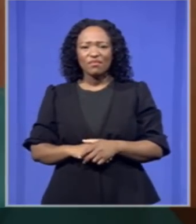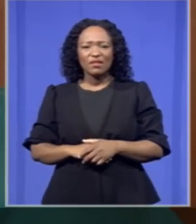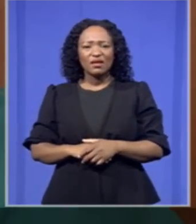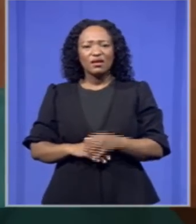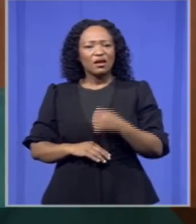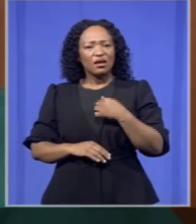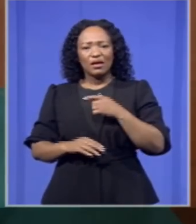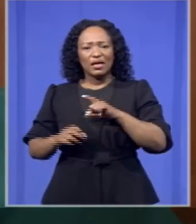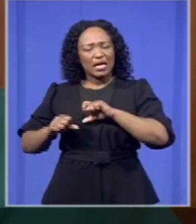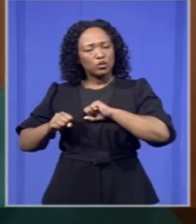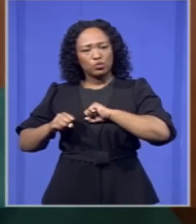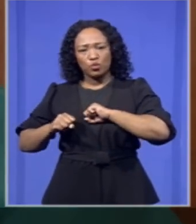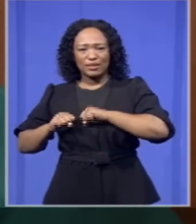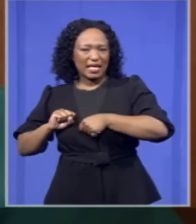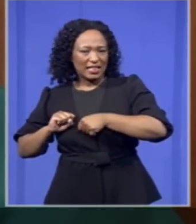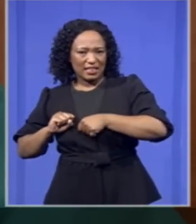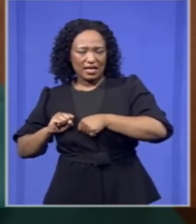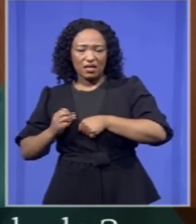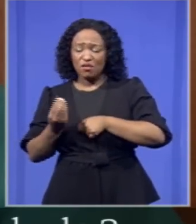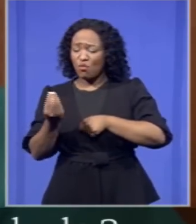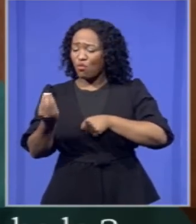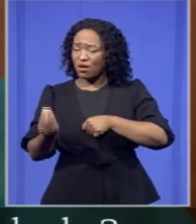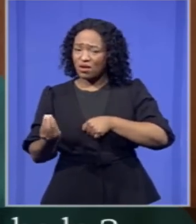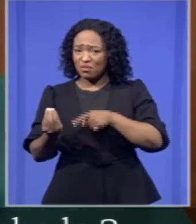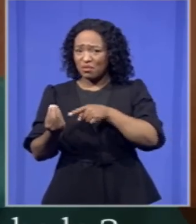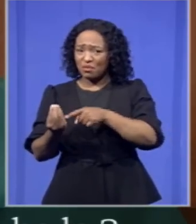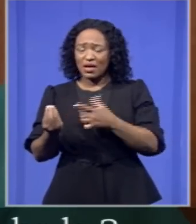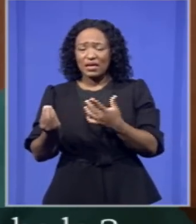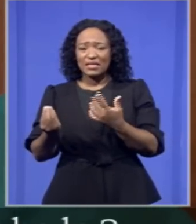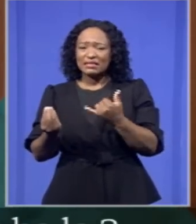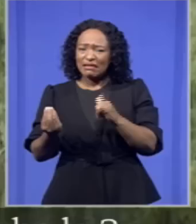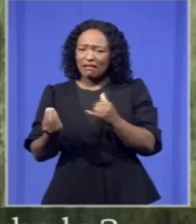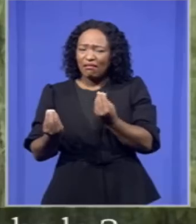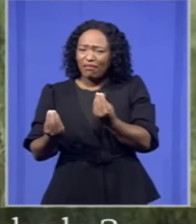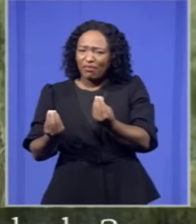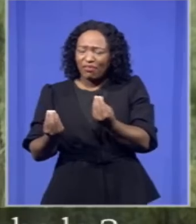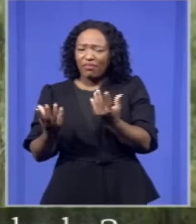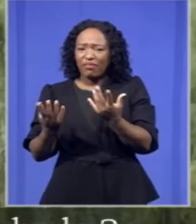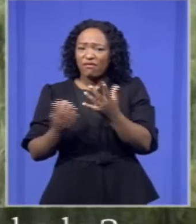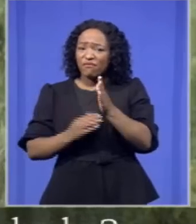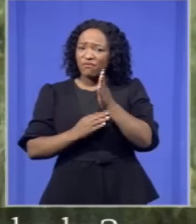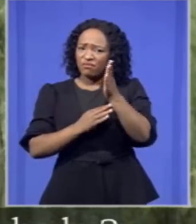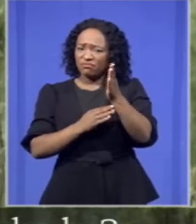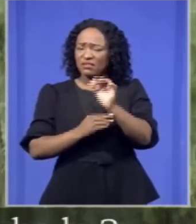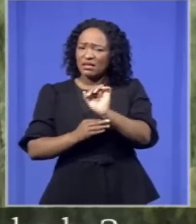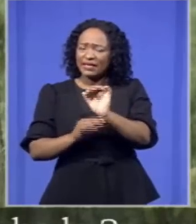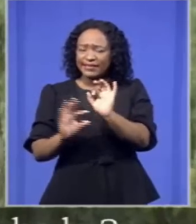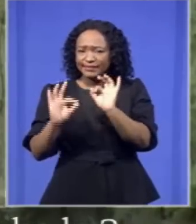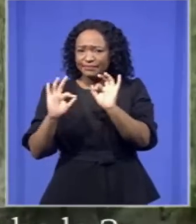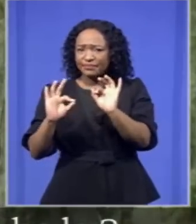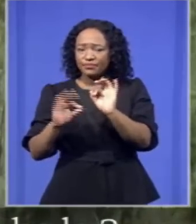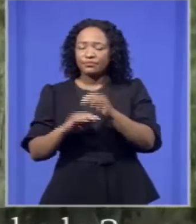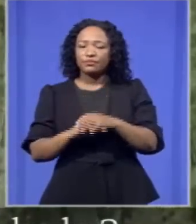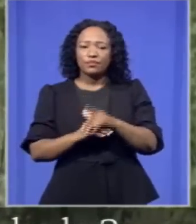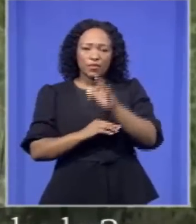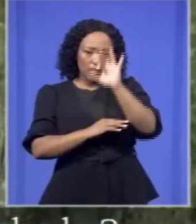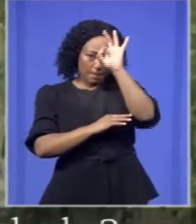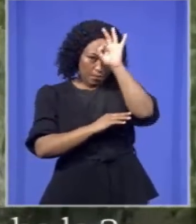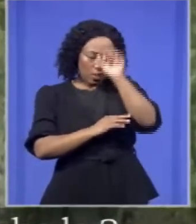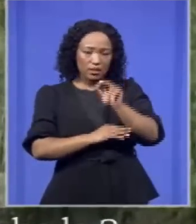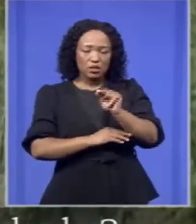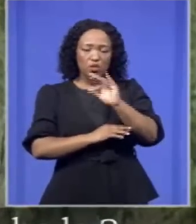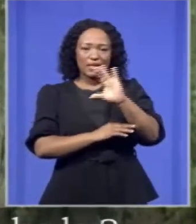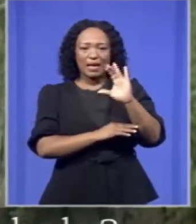a le monyenyane o na le monyane o na le bokamoso jo bo ntse jo bo go pele ga gagwe. Mapodisi a province ya Northern Cape ba re lotsholo patlo